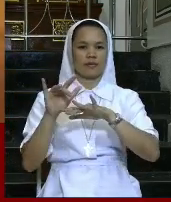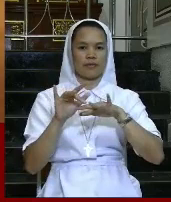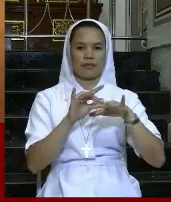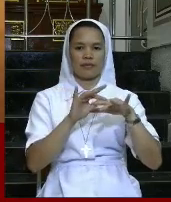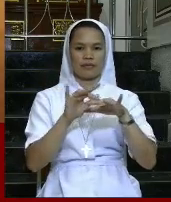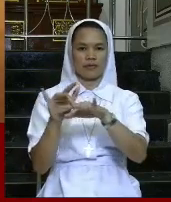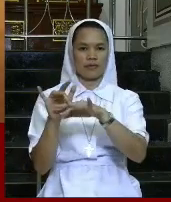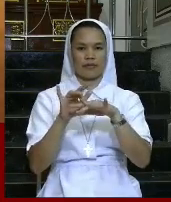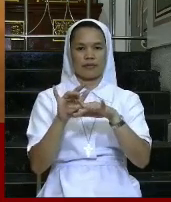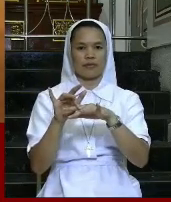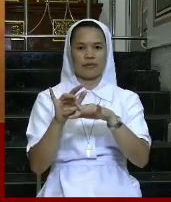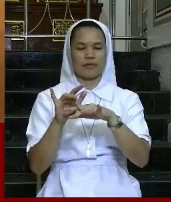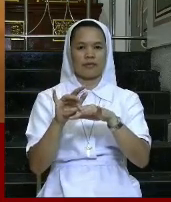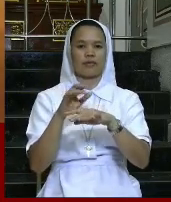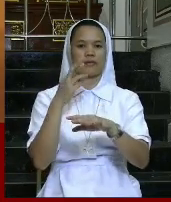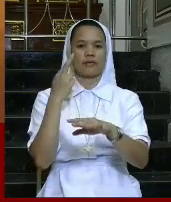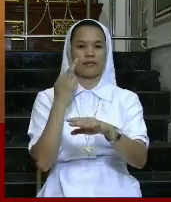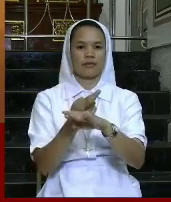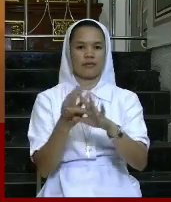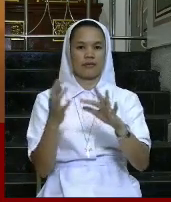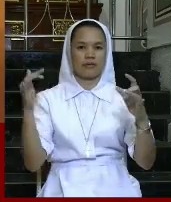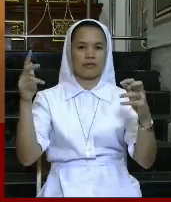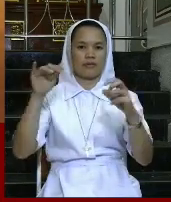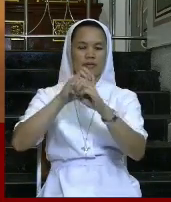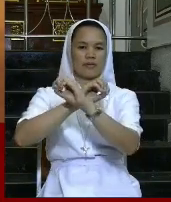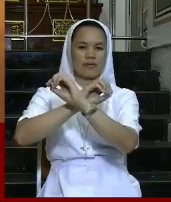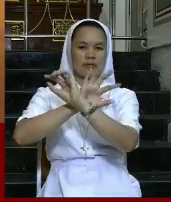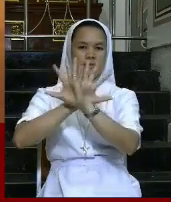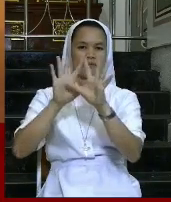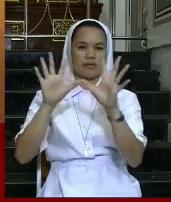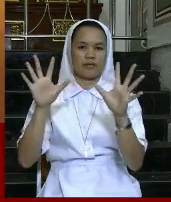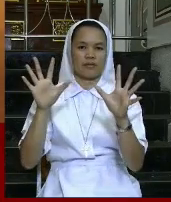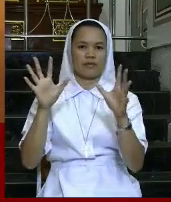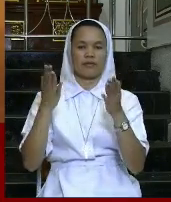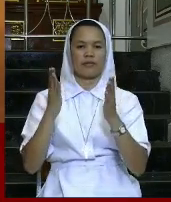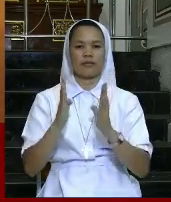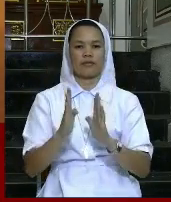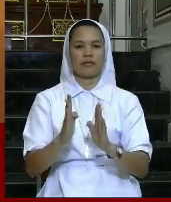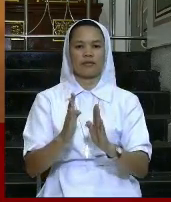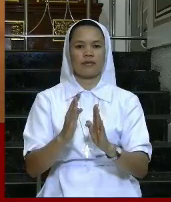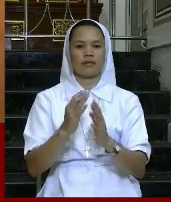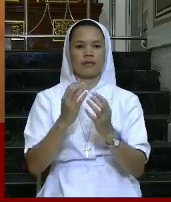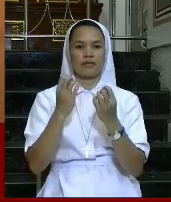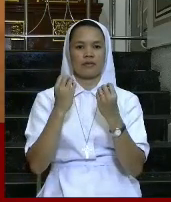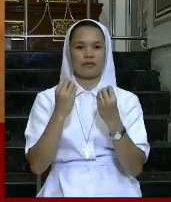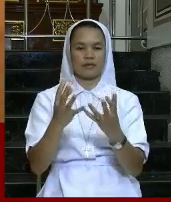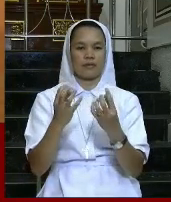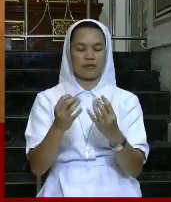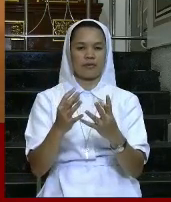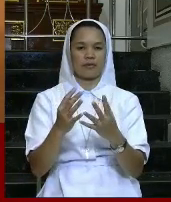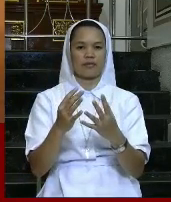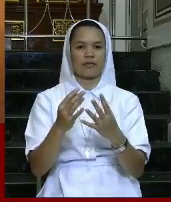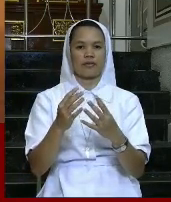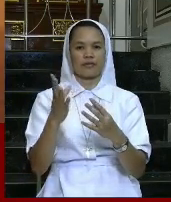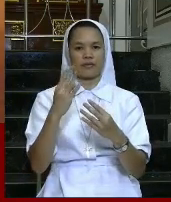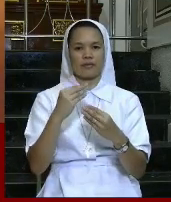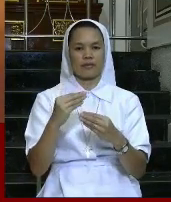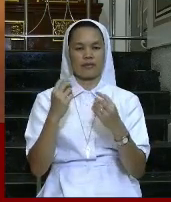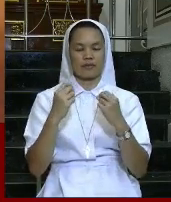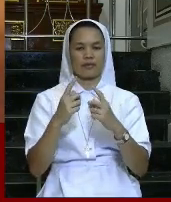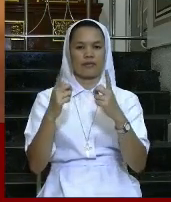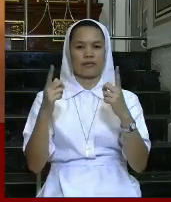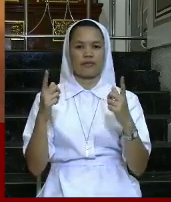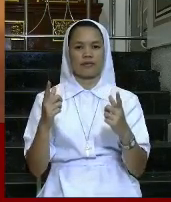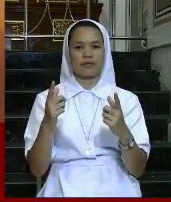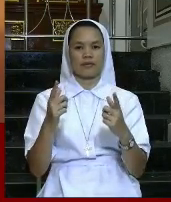were split, tombs were opened, and the bodies of many saints who had fallen asleep were raised.